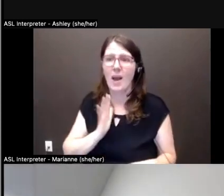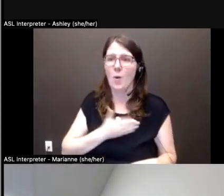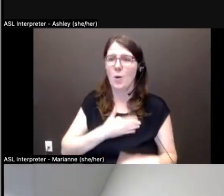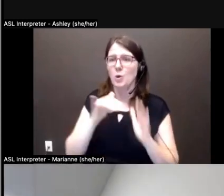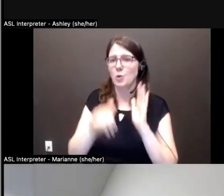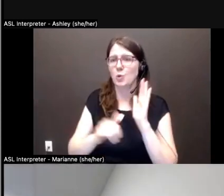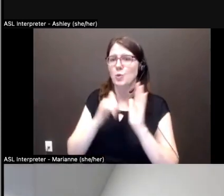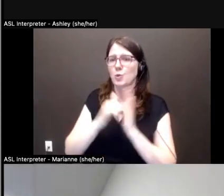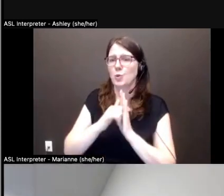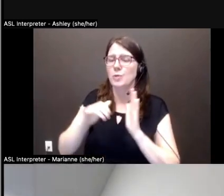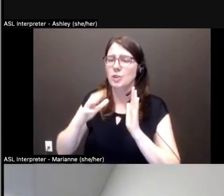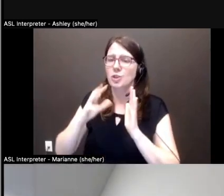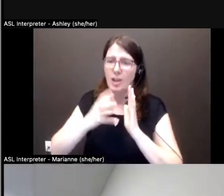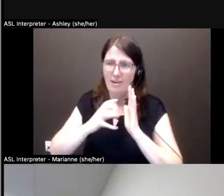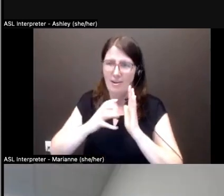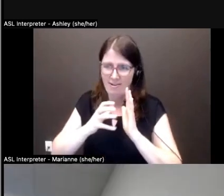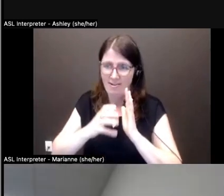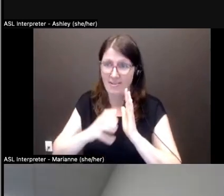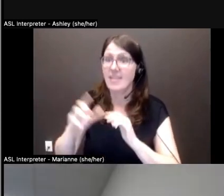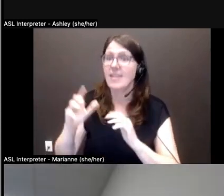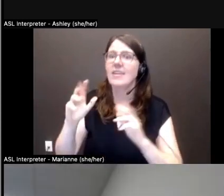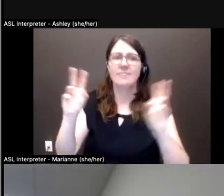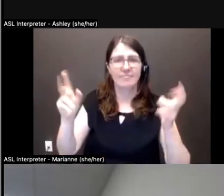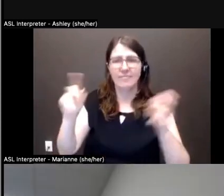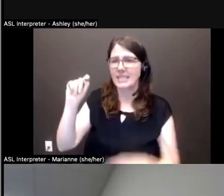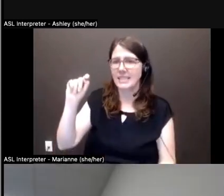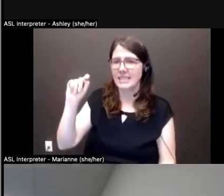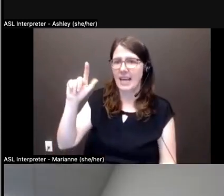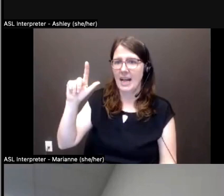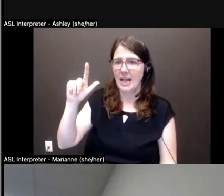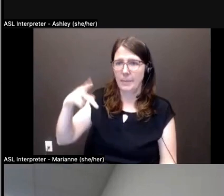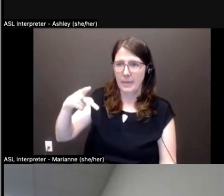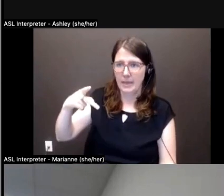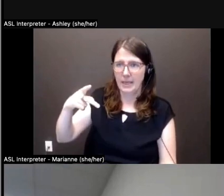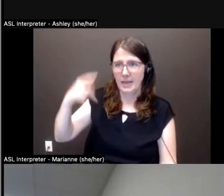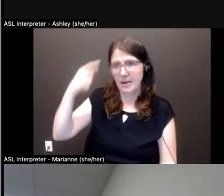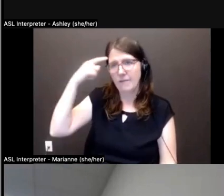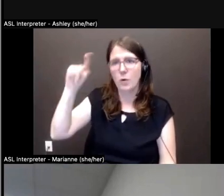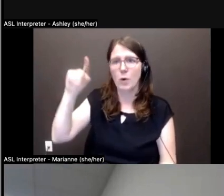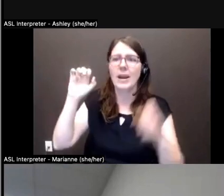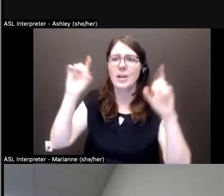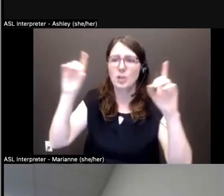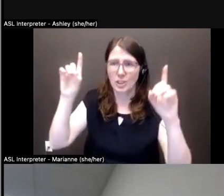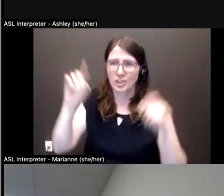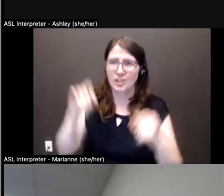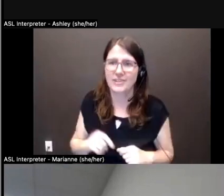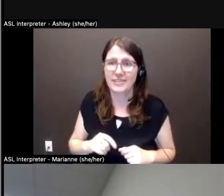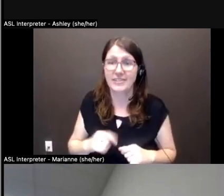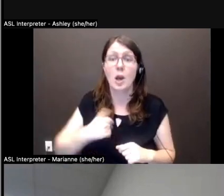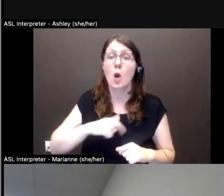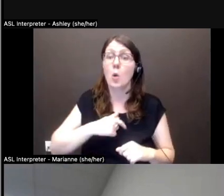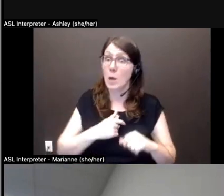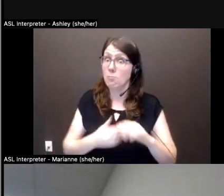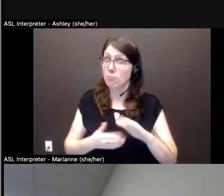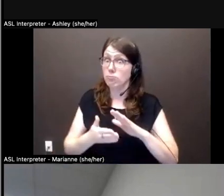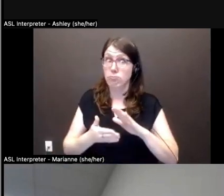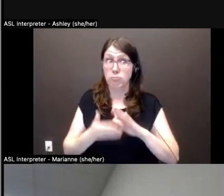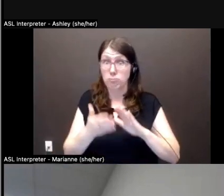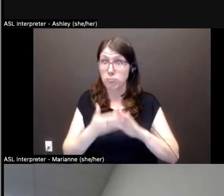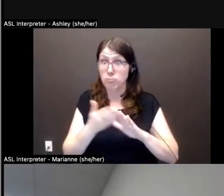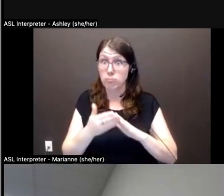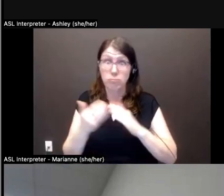TLP for Education. We run this channel like in January, and we have about